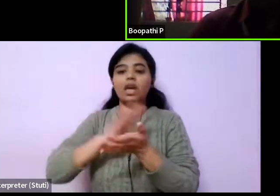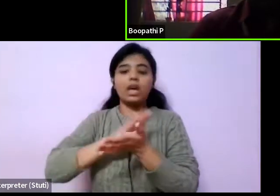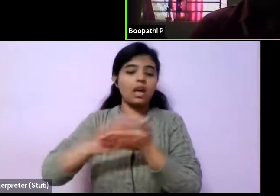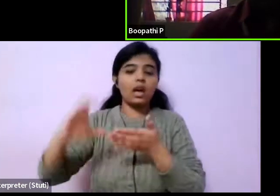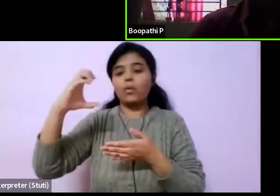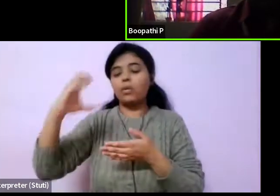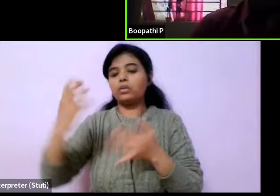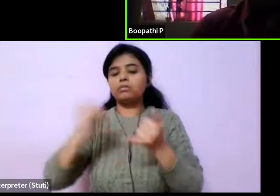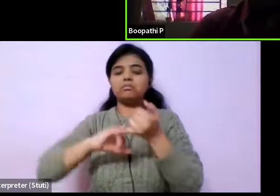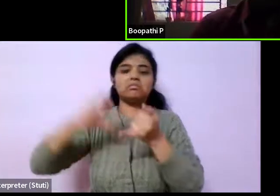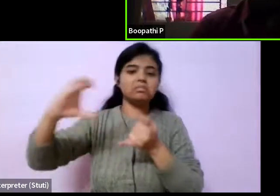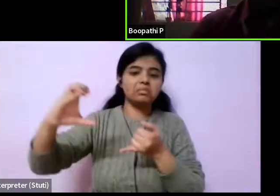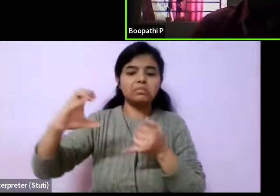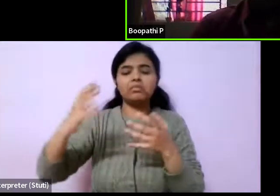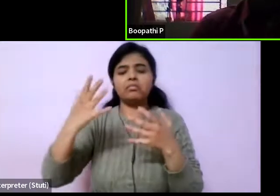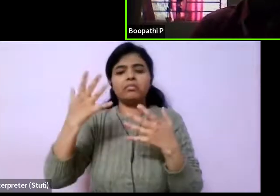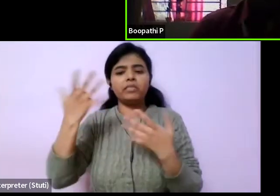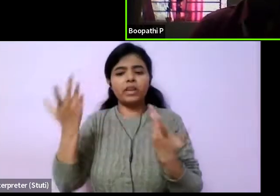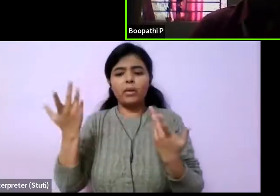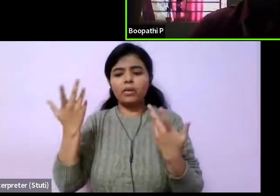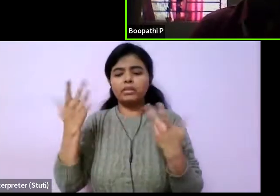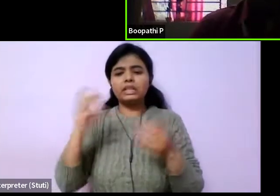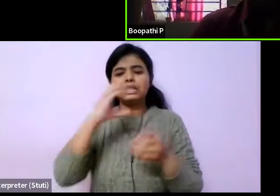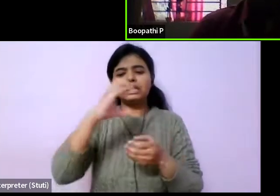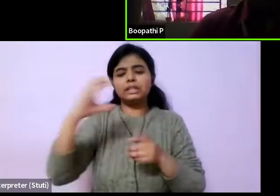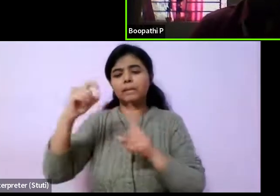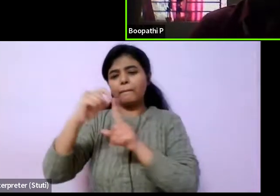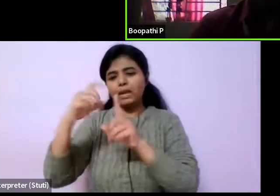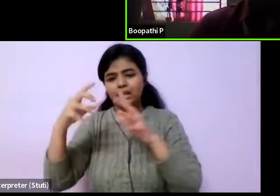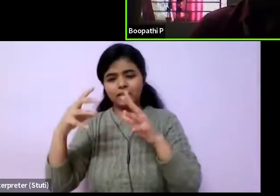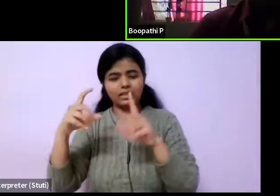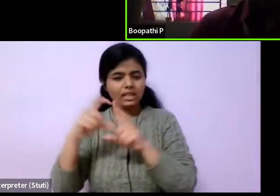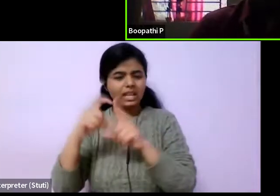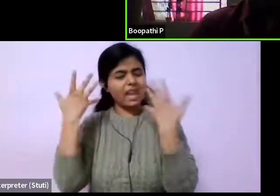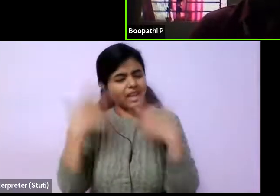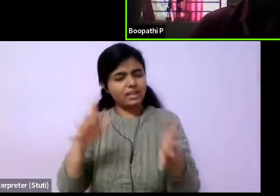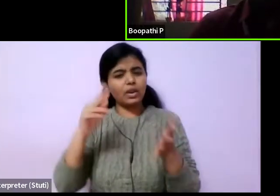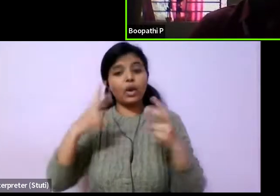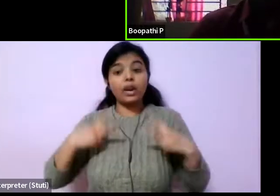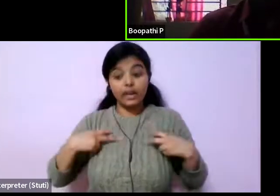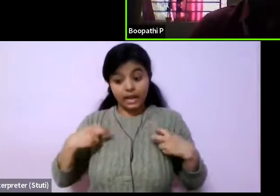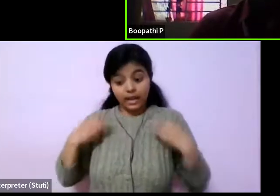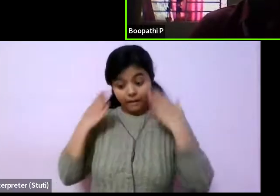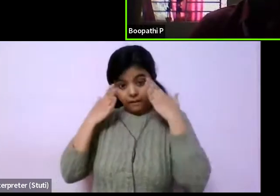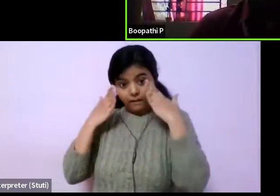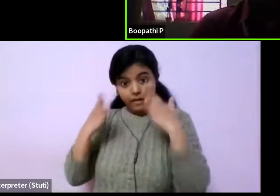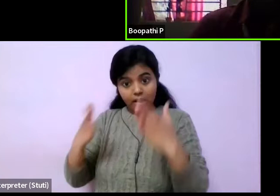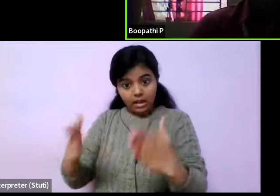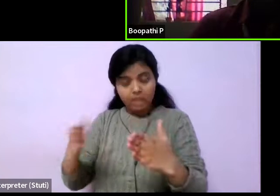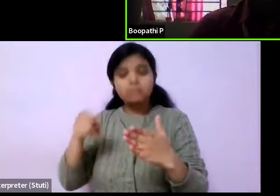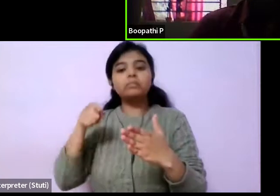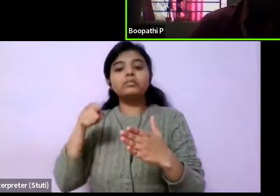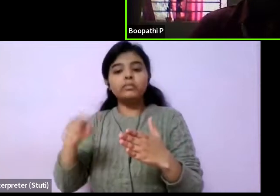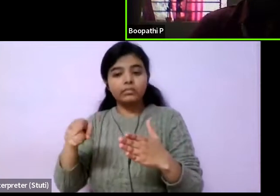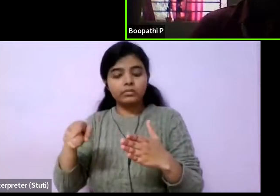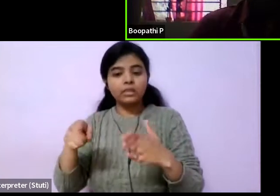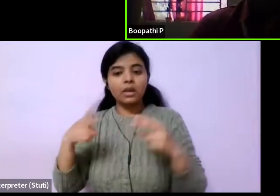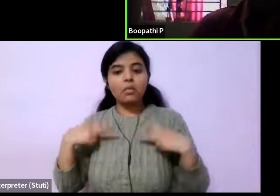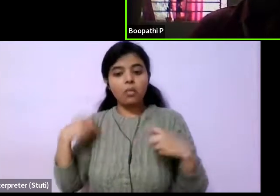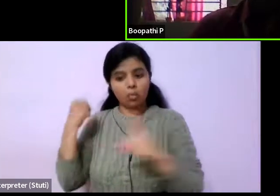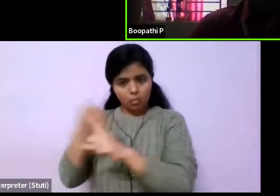Supreme Court, or be it is like CCPD court, whatever it is. Basically, they are focusing more on the